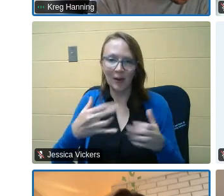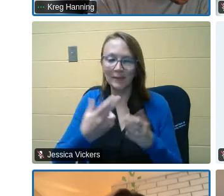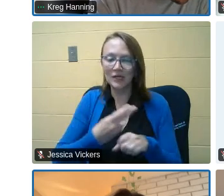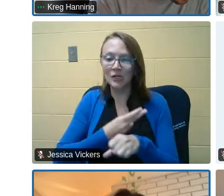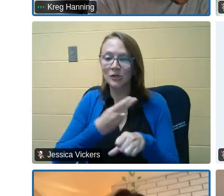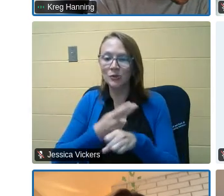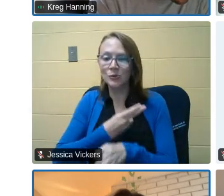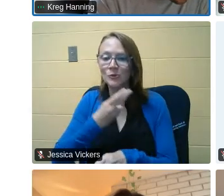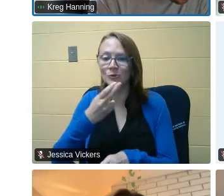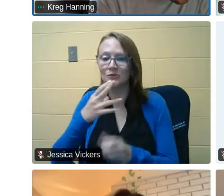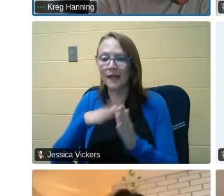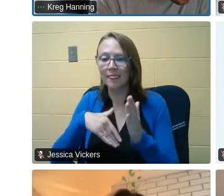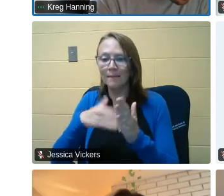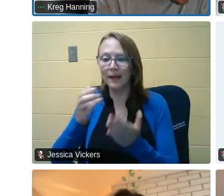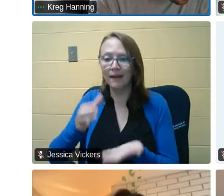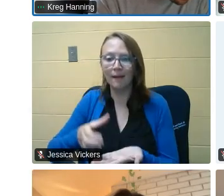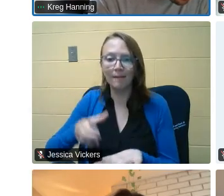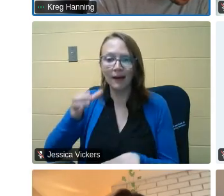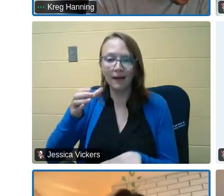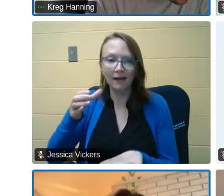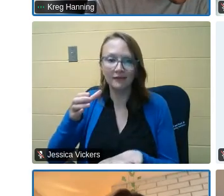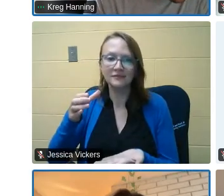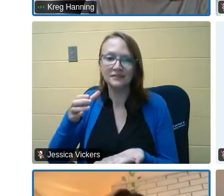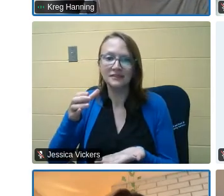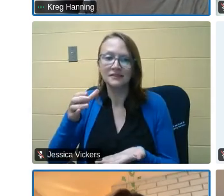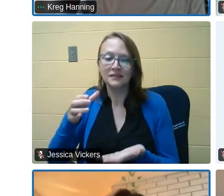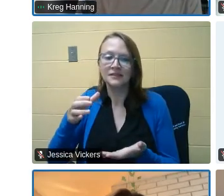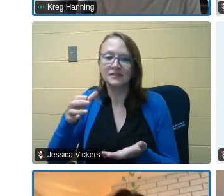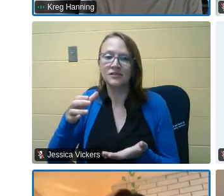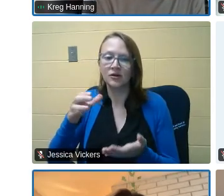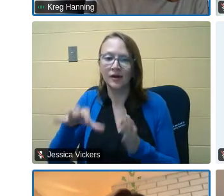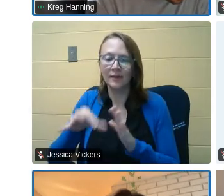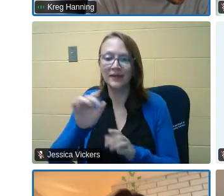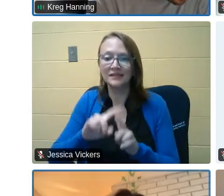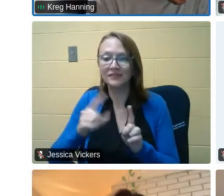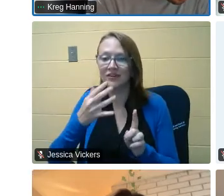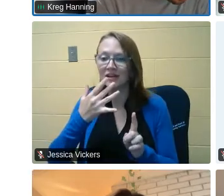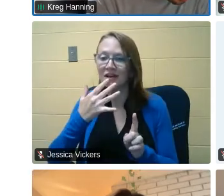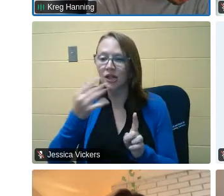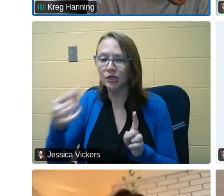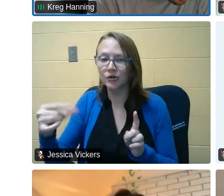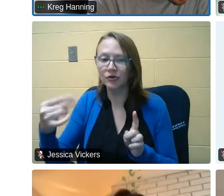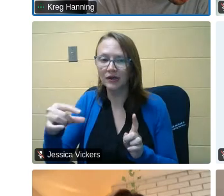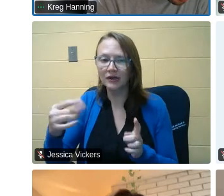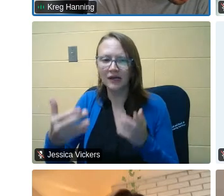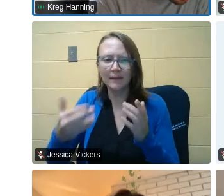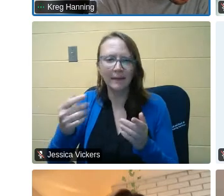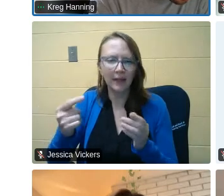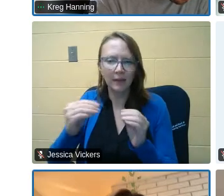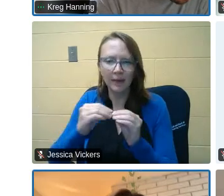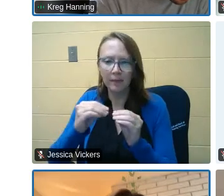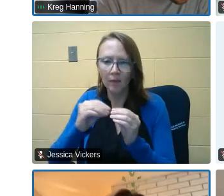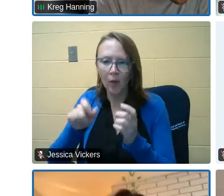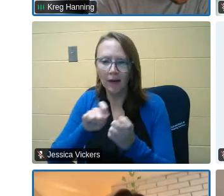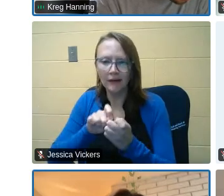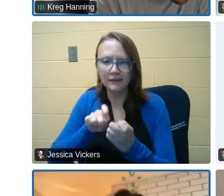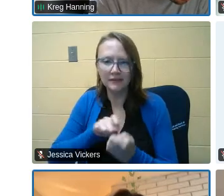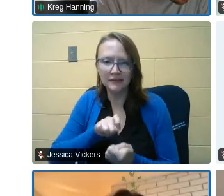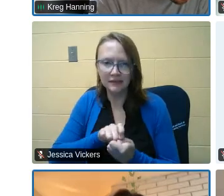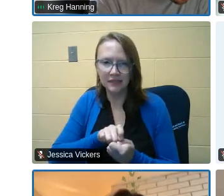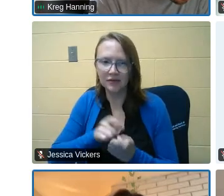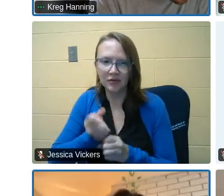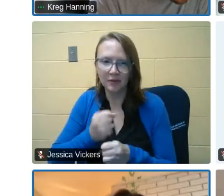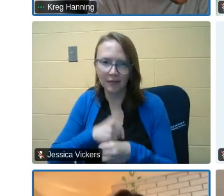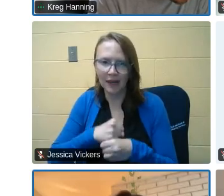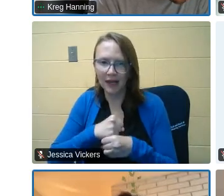And I'll pick a different color green. There we go. So now maybe let's give it a little bit more detail, right? We can make it look a little